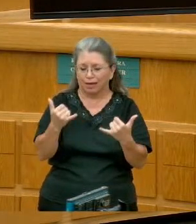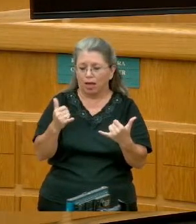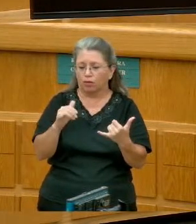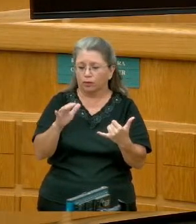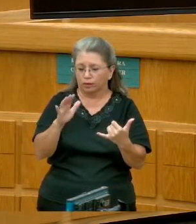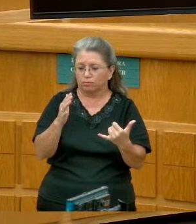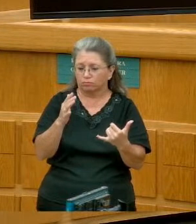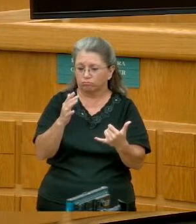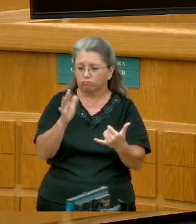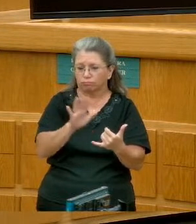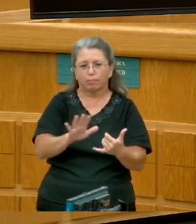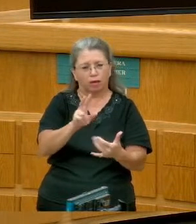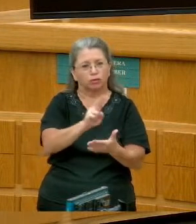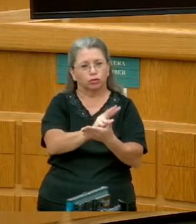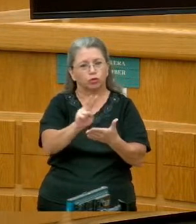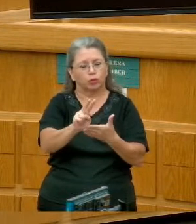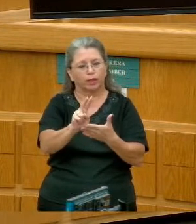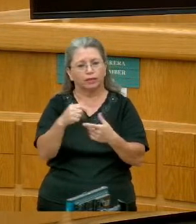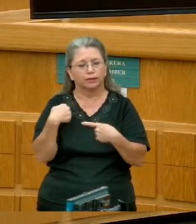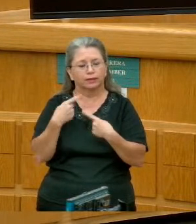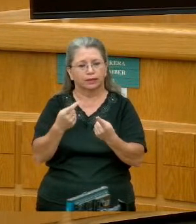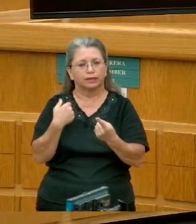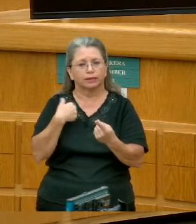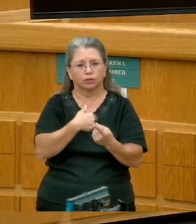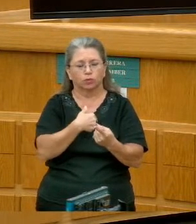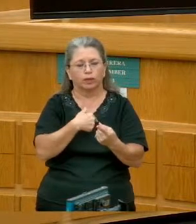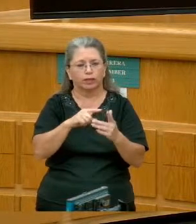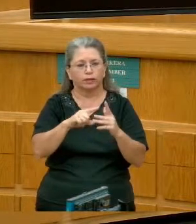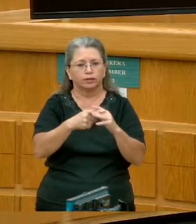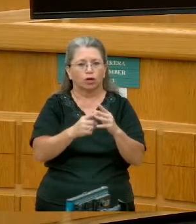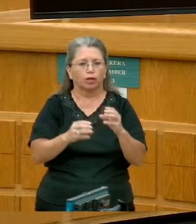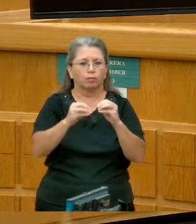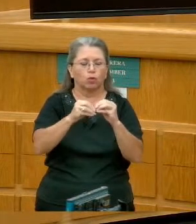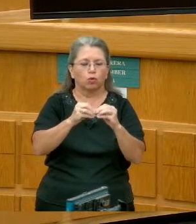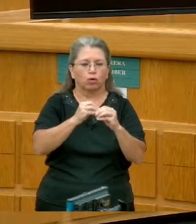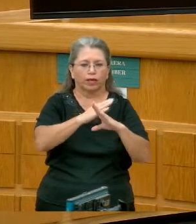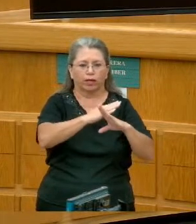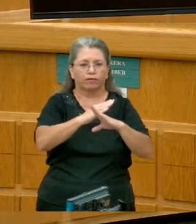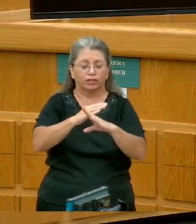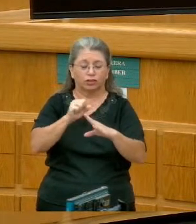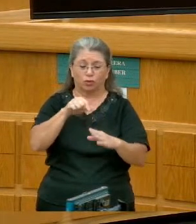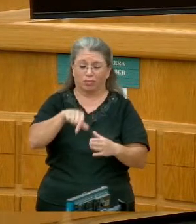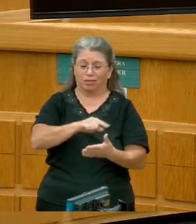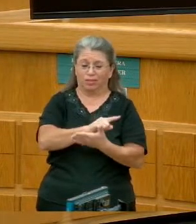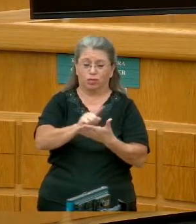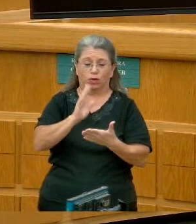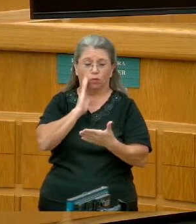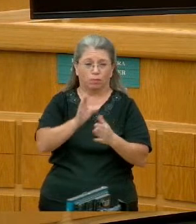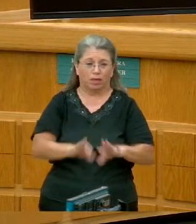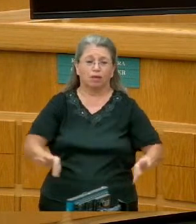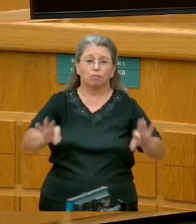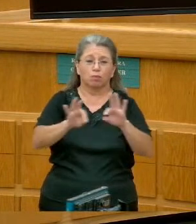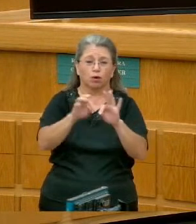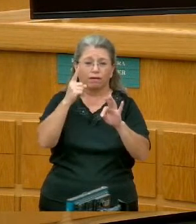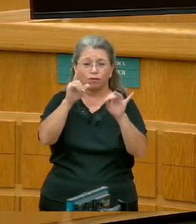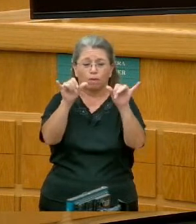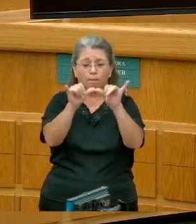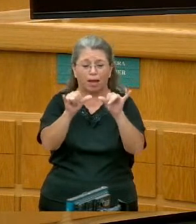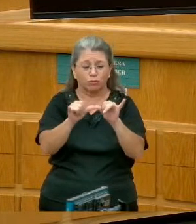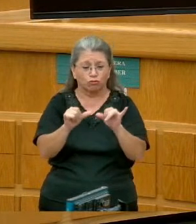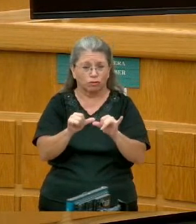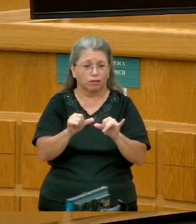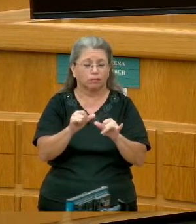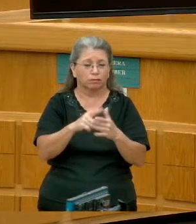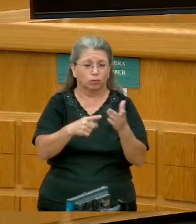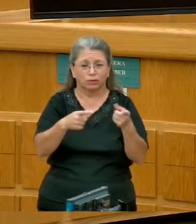2 weeks since some of those interventions were put in place. And so this week will be critical in measuring what's happening here